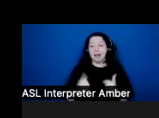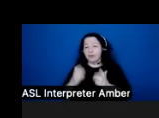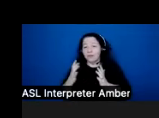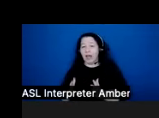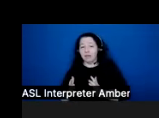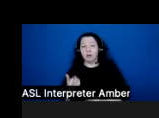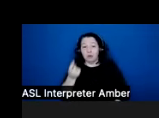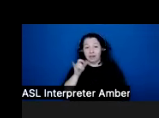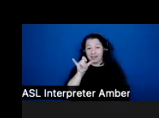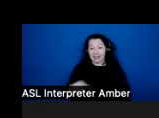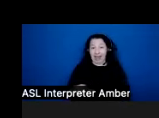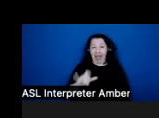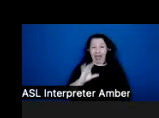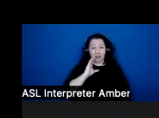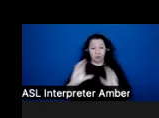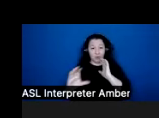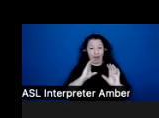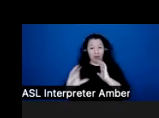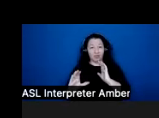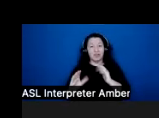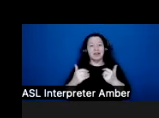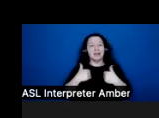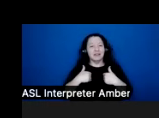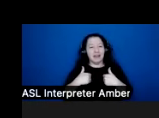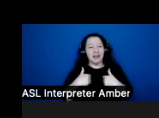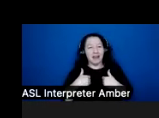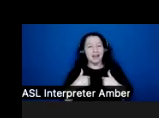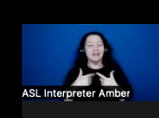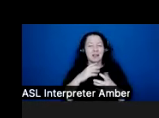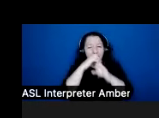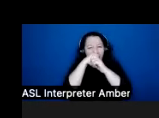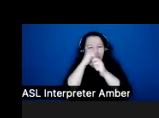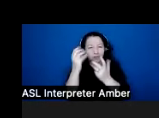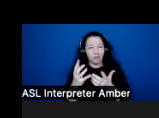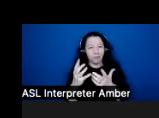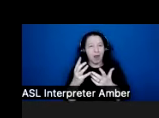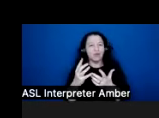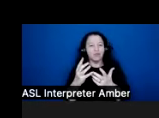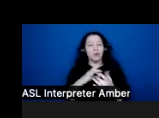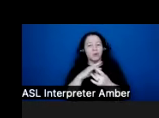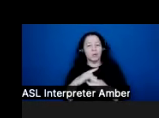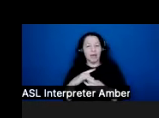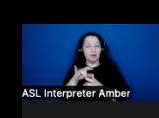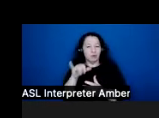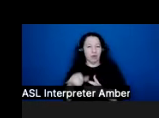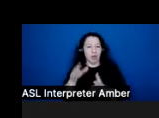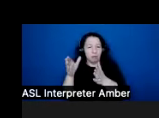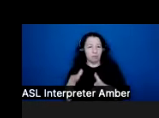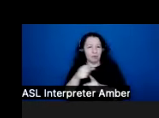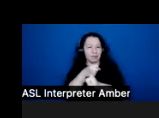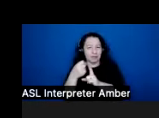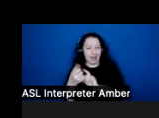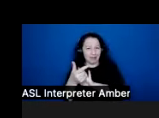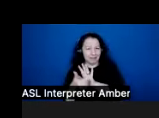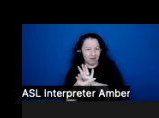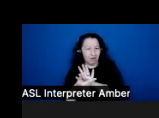because you are getting confidential information related to the case, what